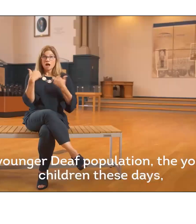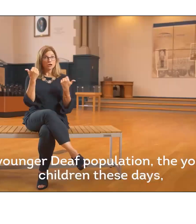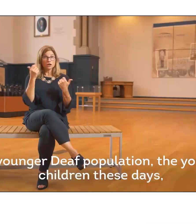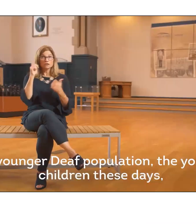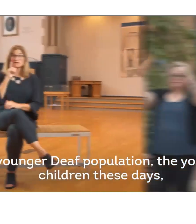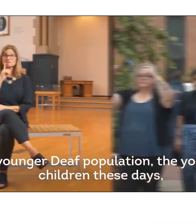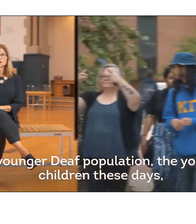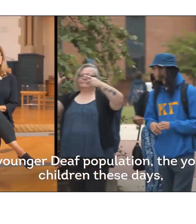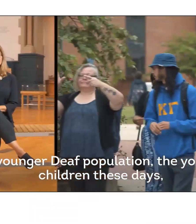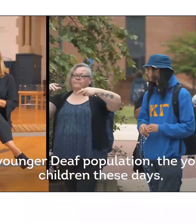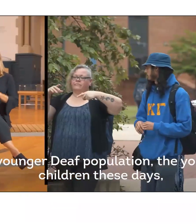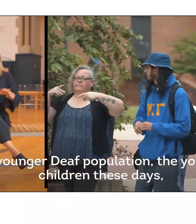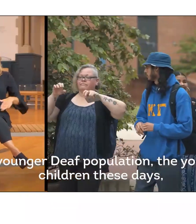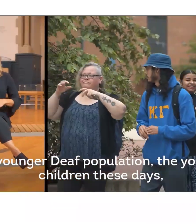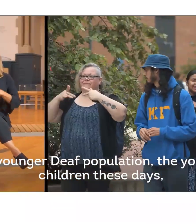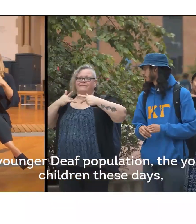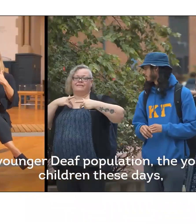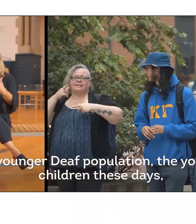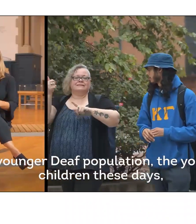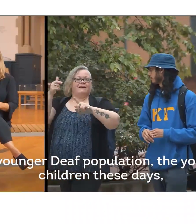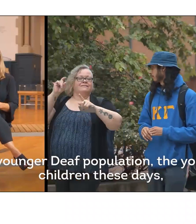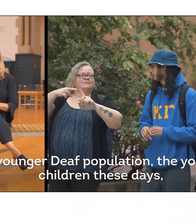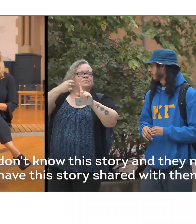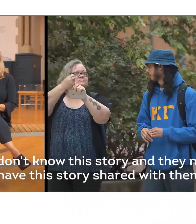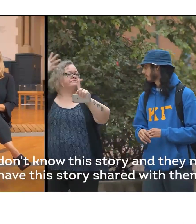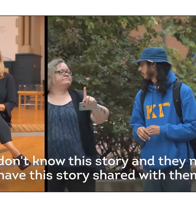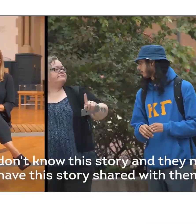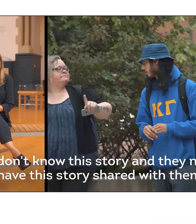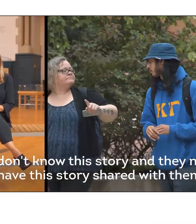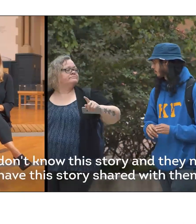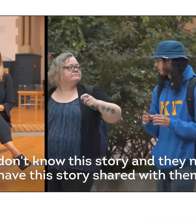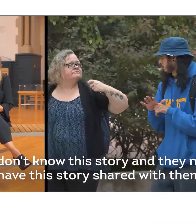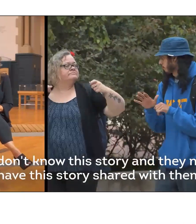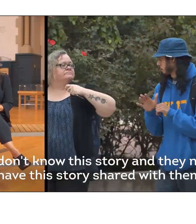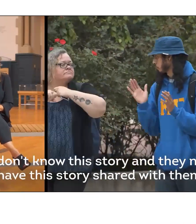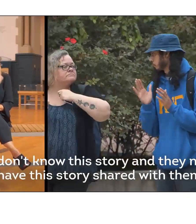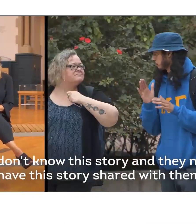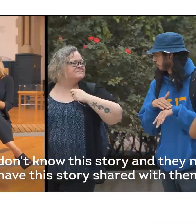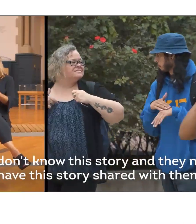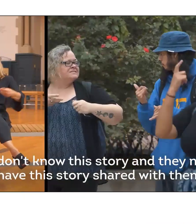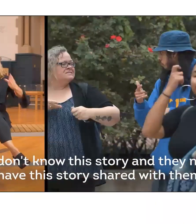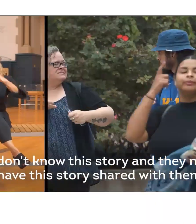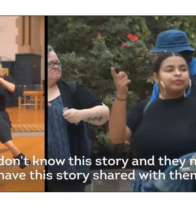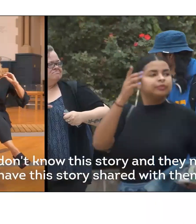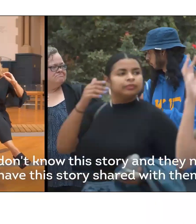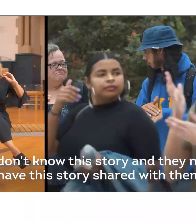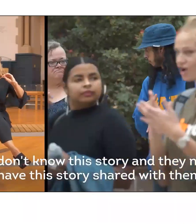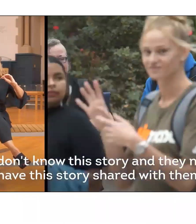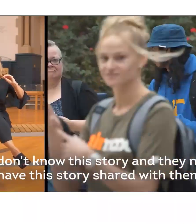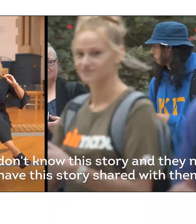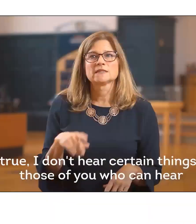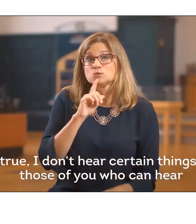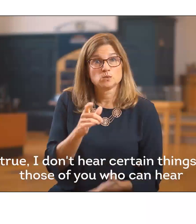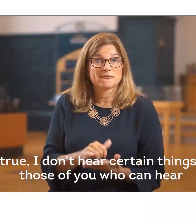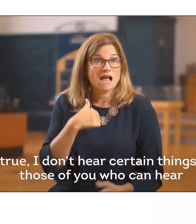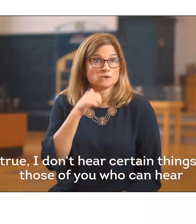The younger deaf population, the younger children these days, they don't know this story, and they need to have this story shared with